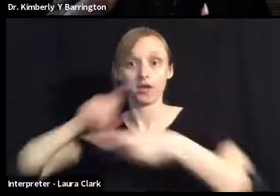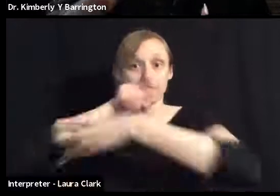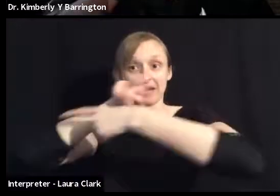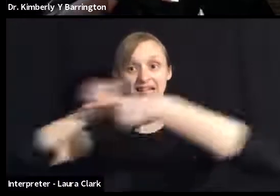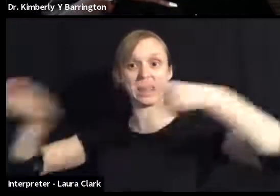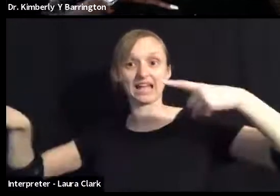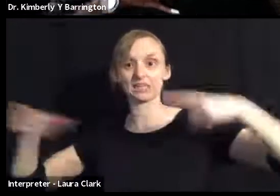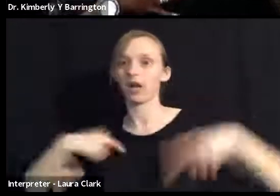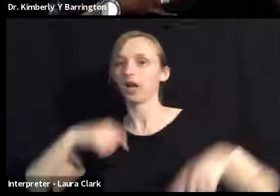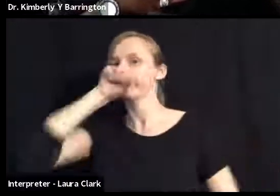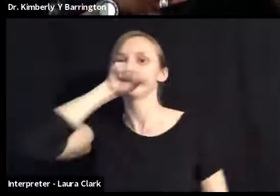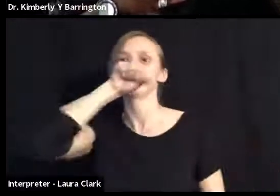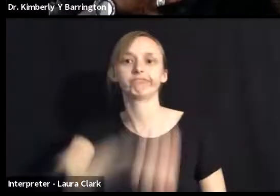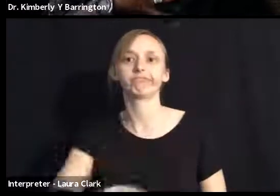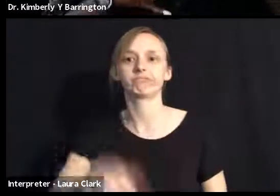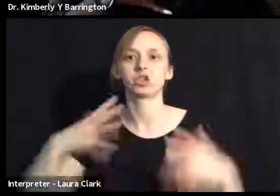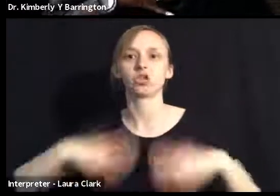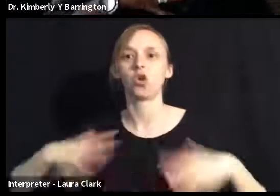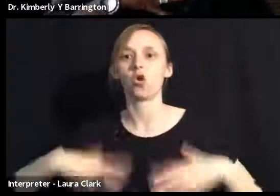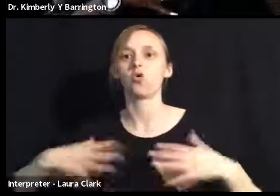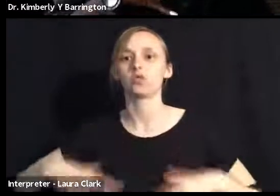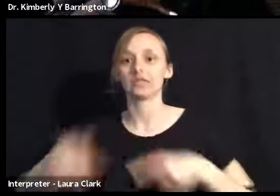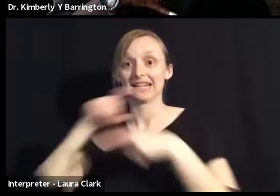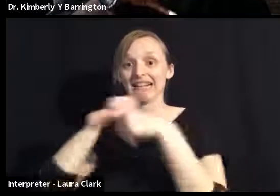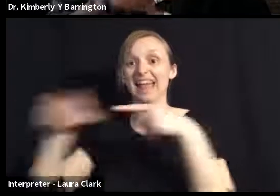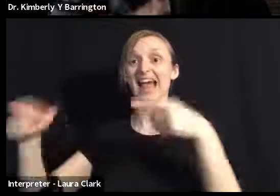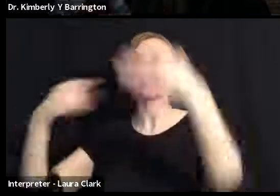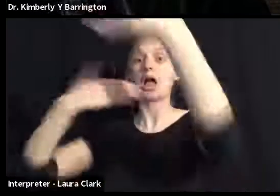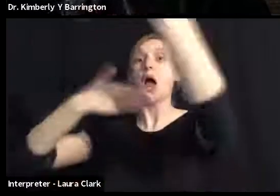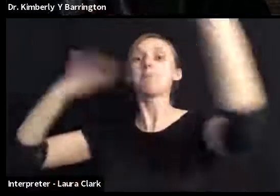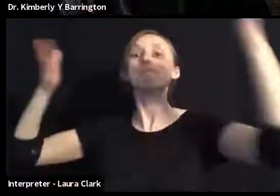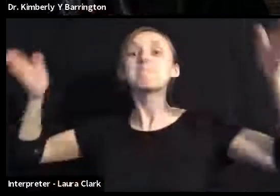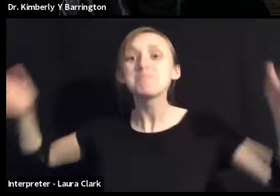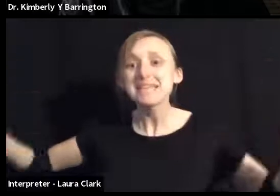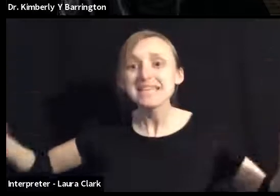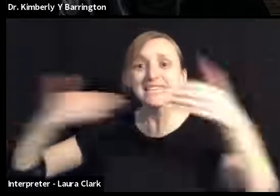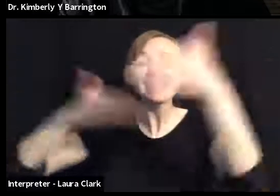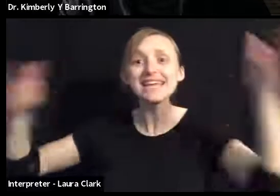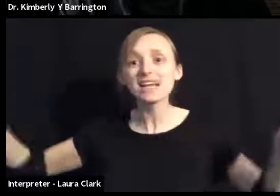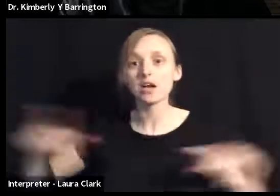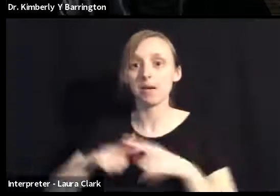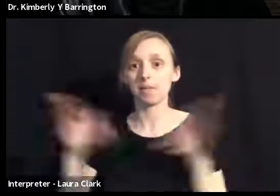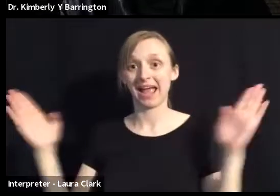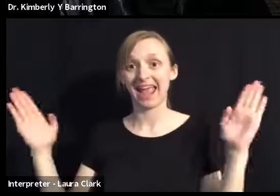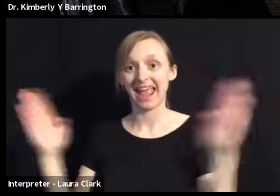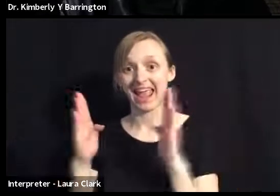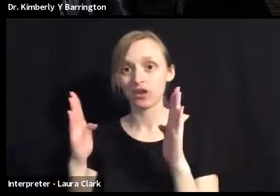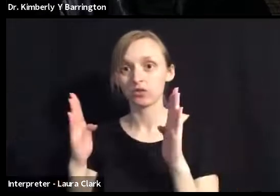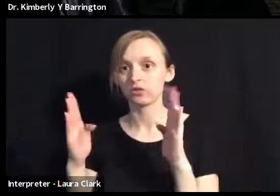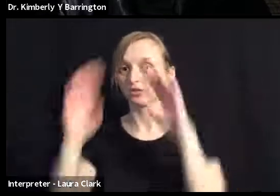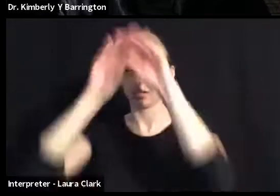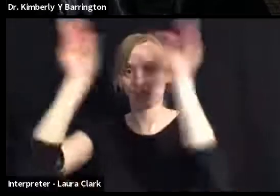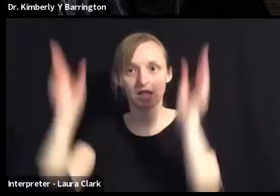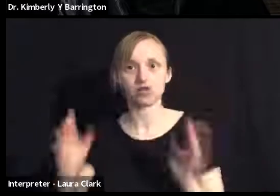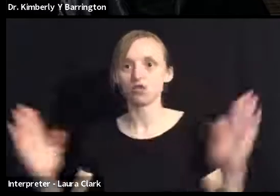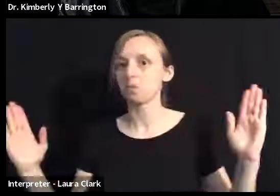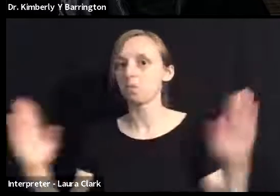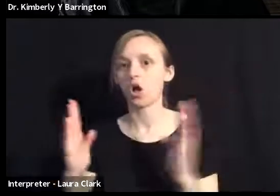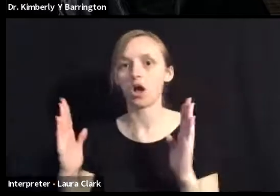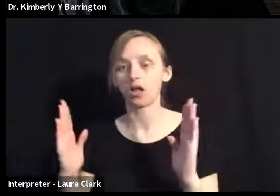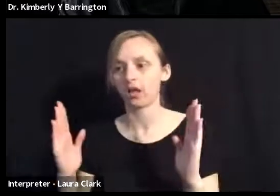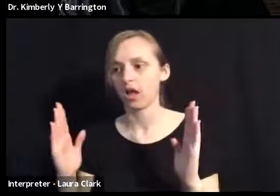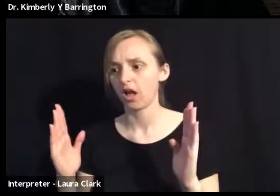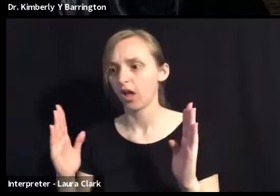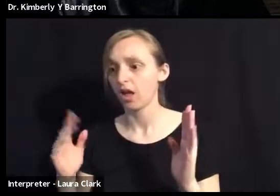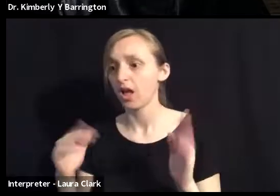is huge, but the door entryway is small. And I'm like, oh my God, I have all the space to